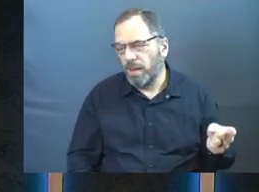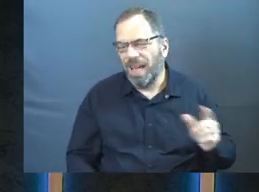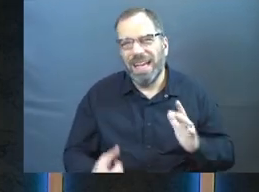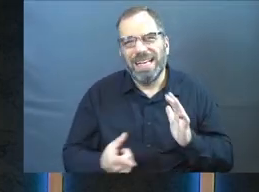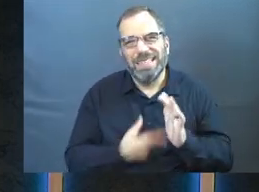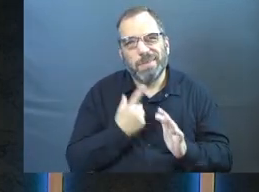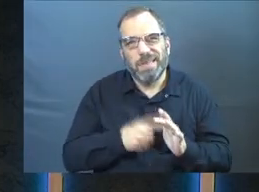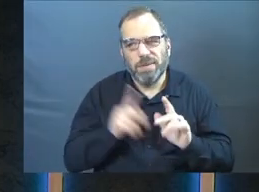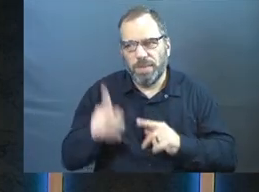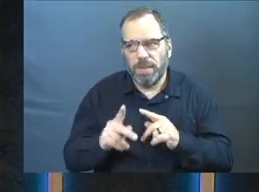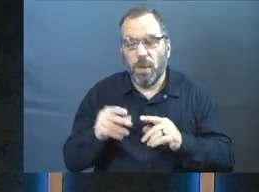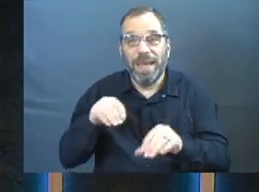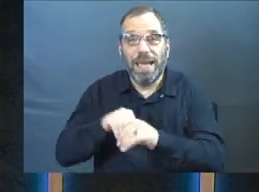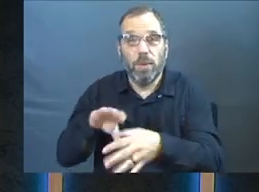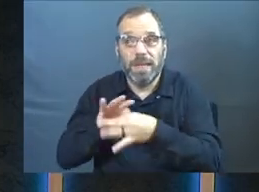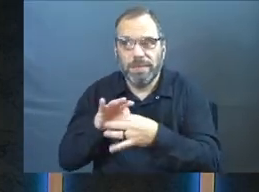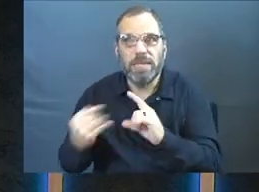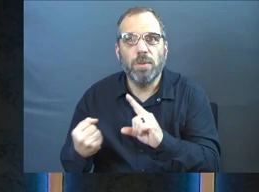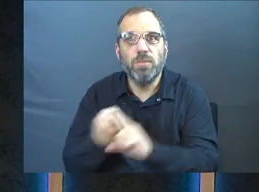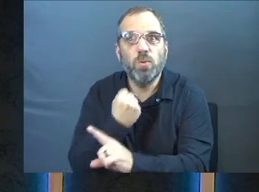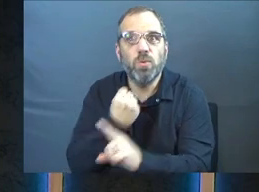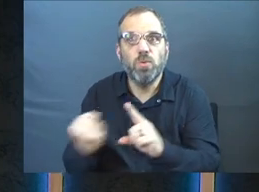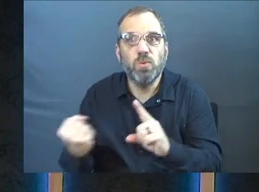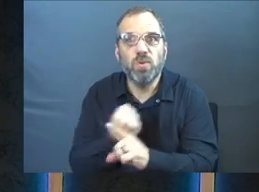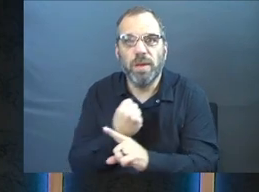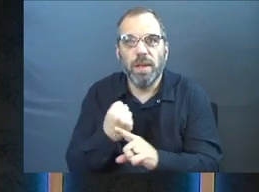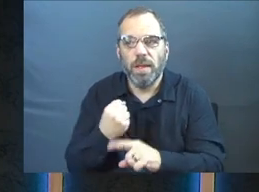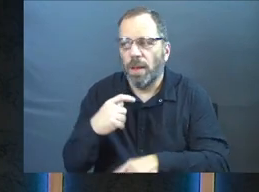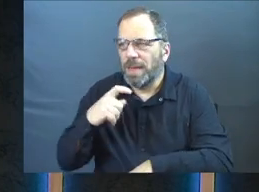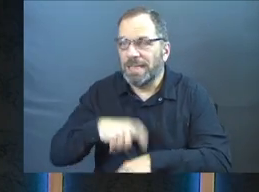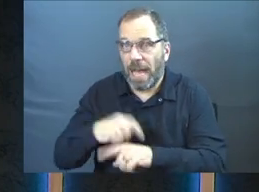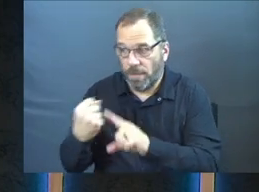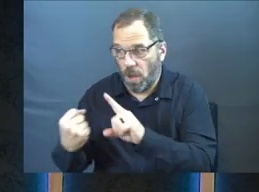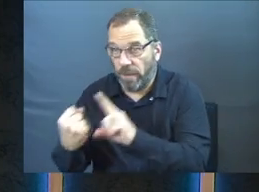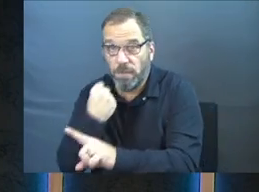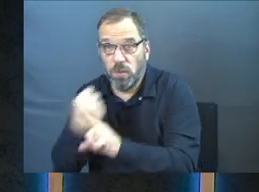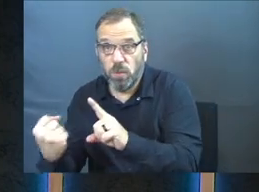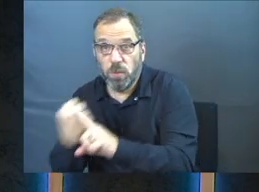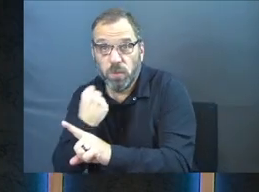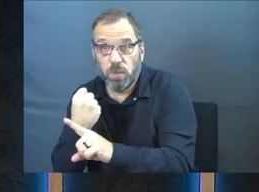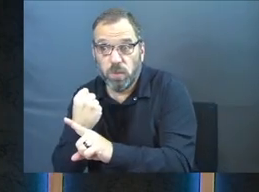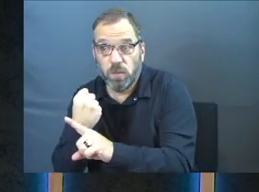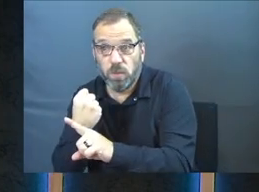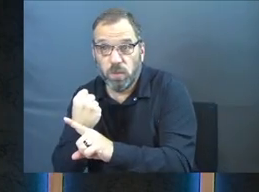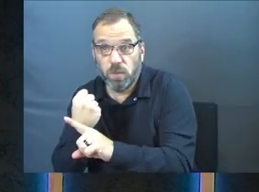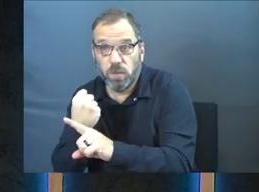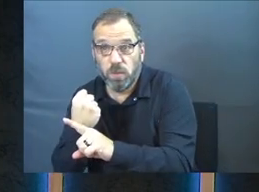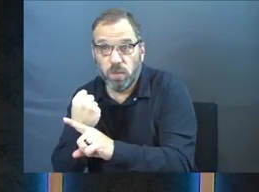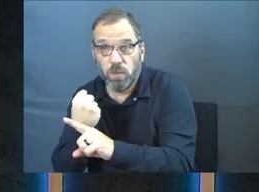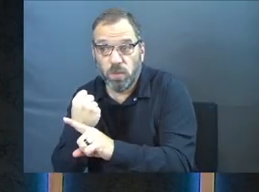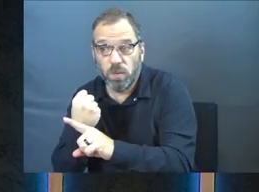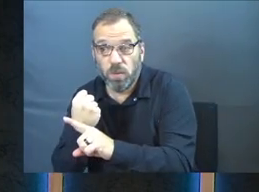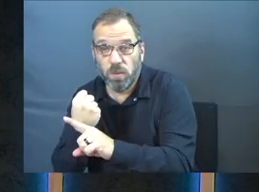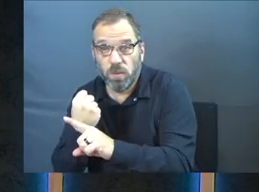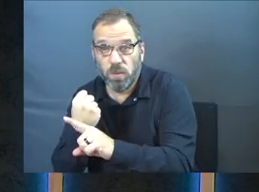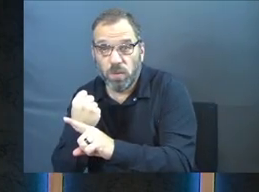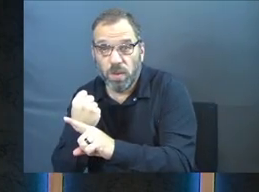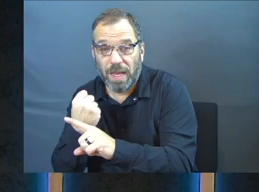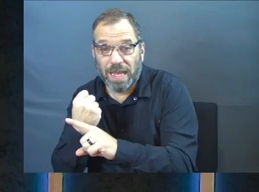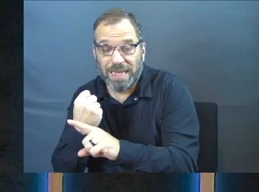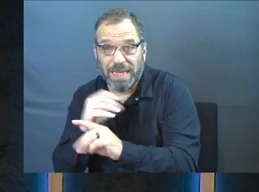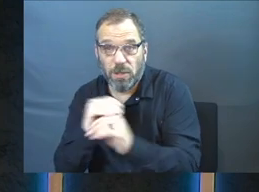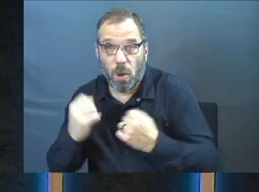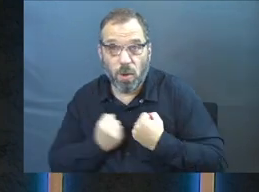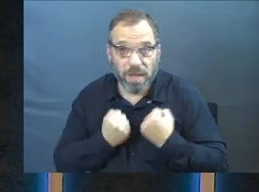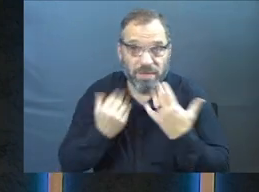Sometimes people in an abusive relationship, there'll be a moment of abuse. And then instead of